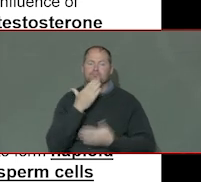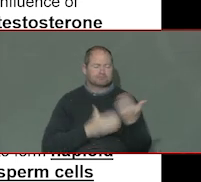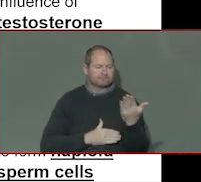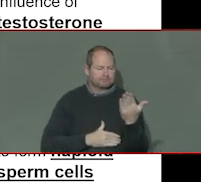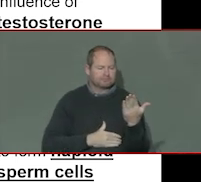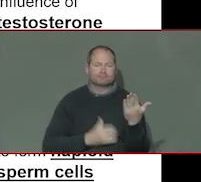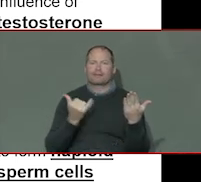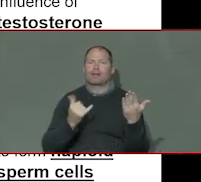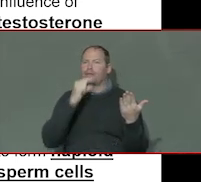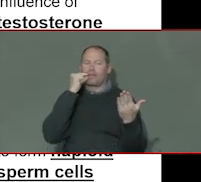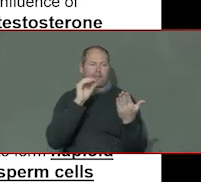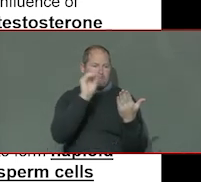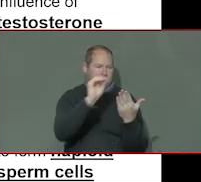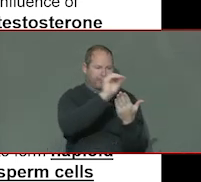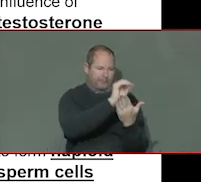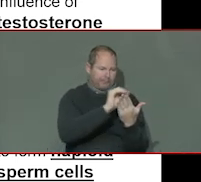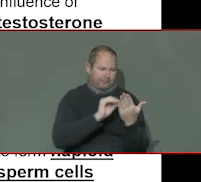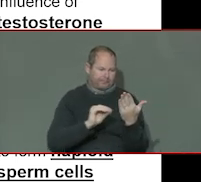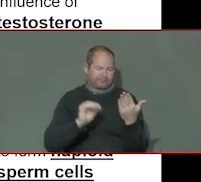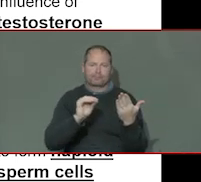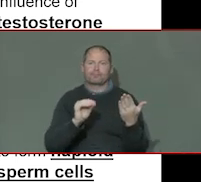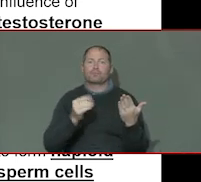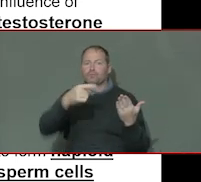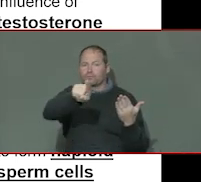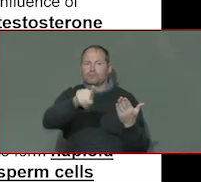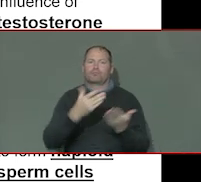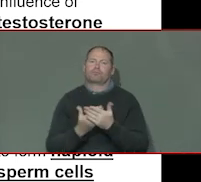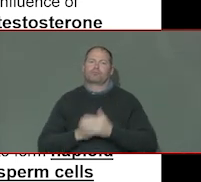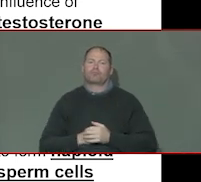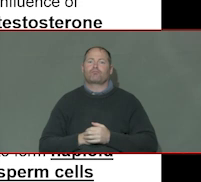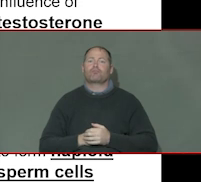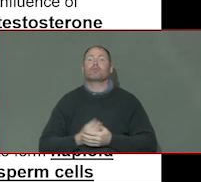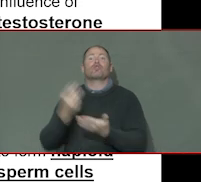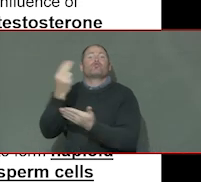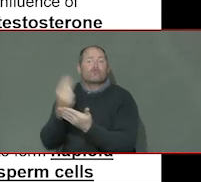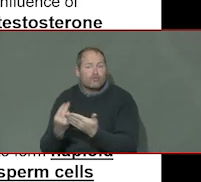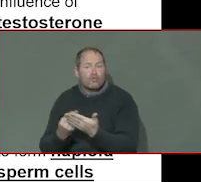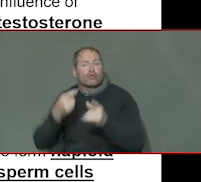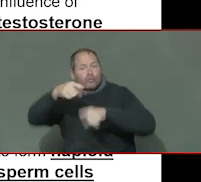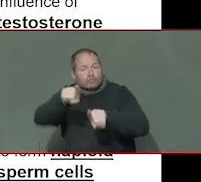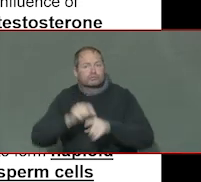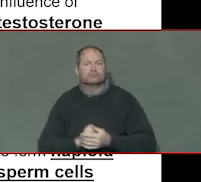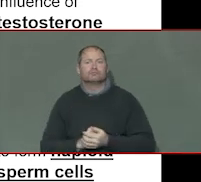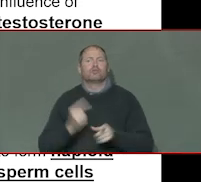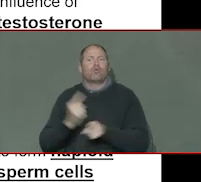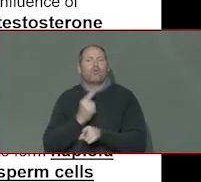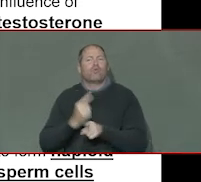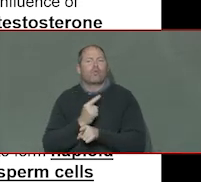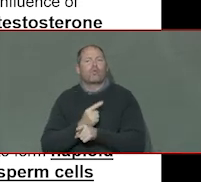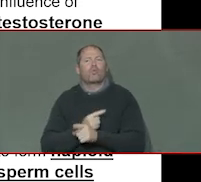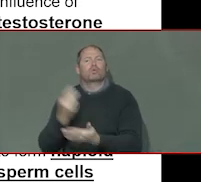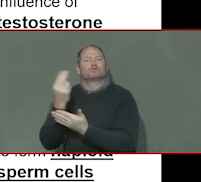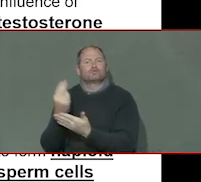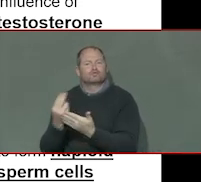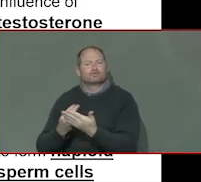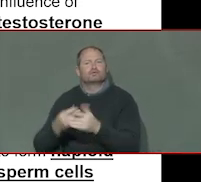are able to label it yourself. Go and draw it. Always, always, always. After you have a class,